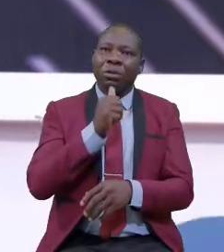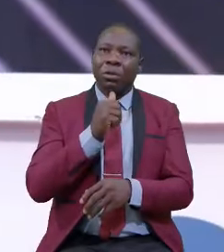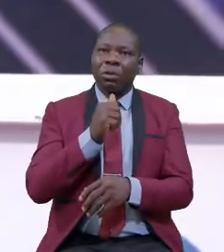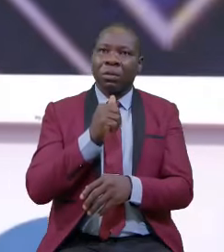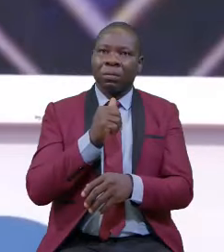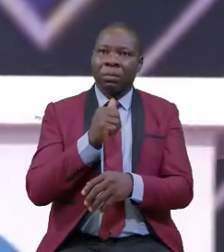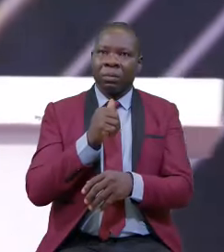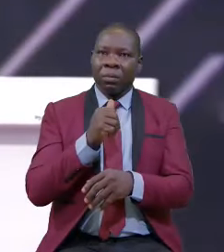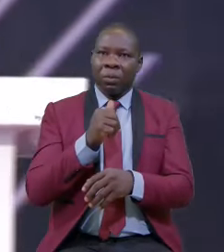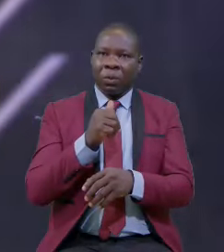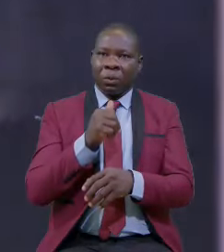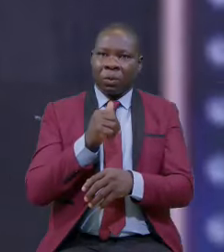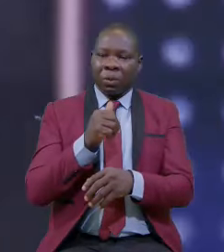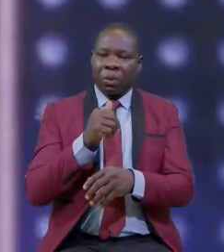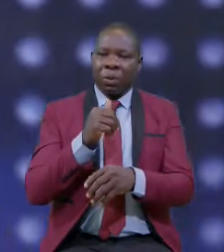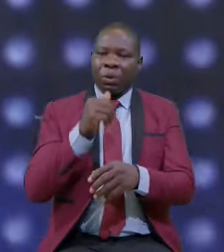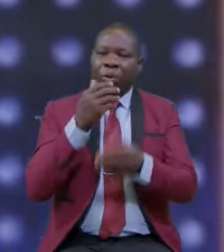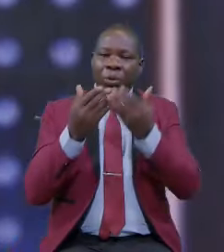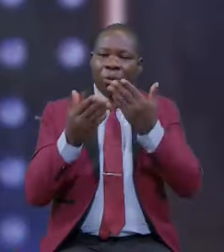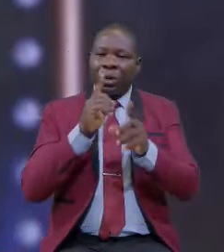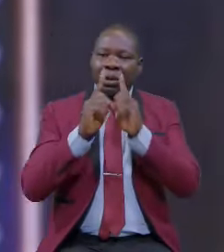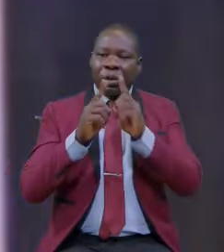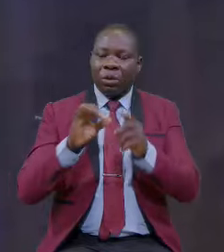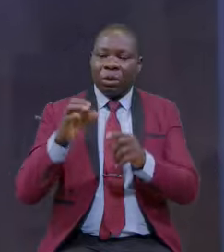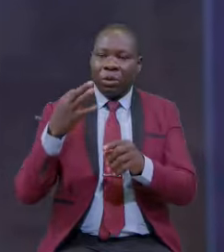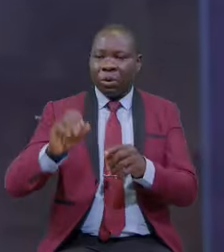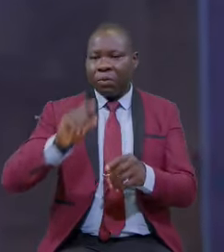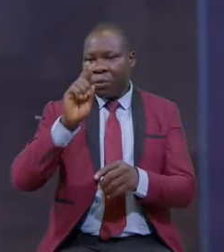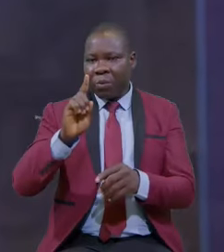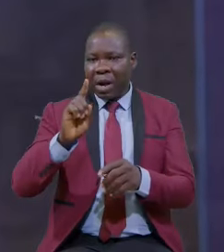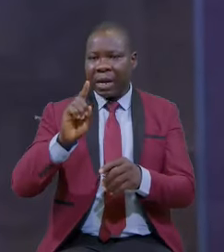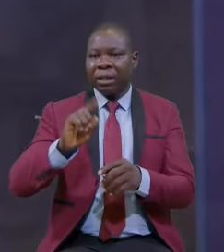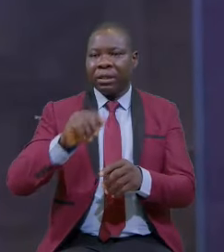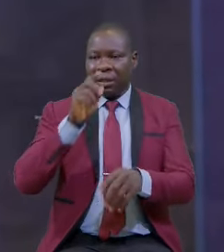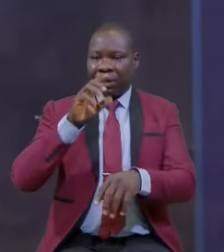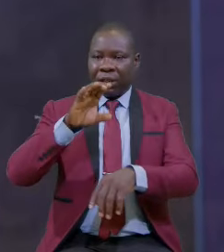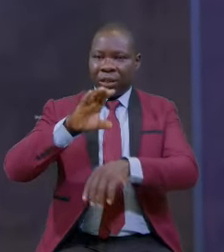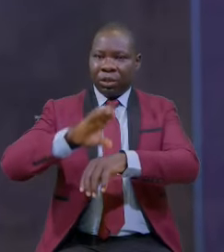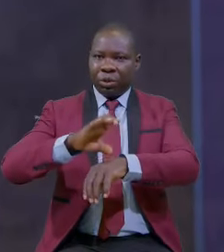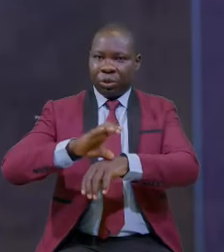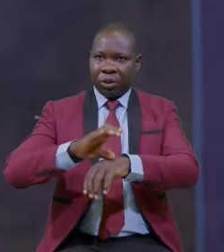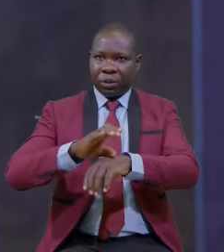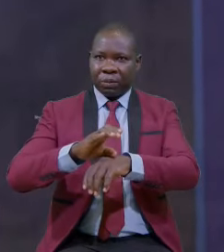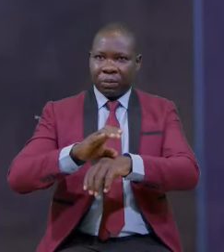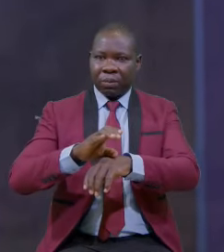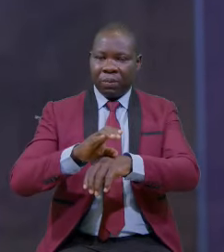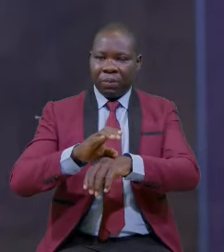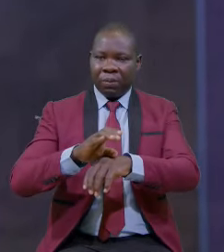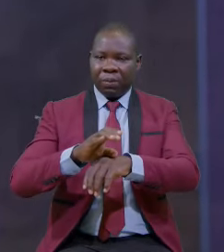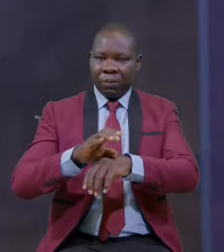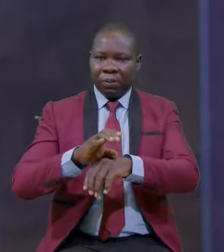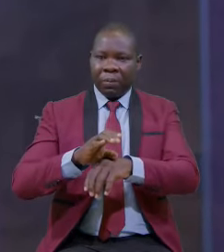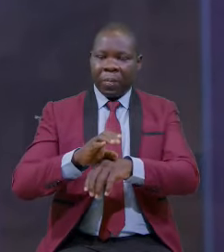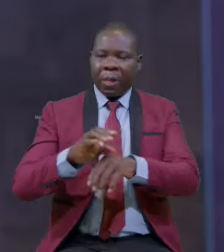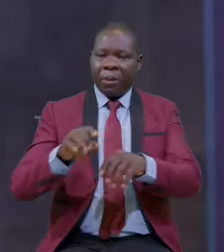sometimes opposing each other. But on the rock, he builds his church. And we come to that